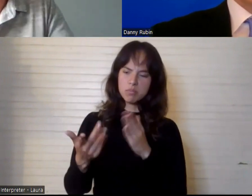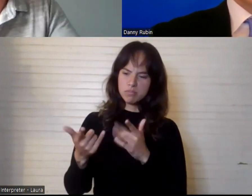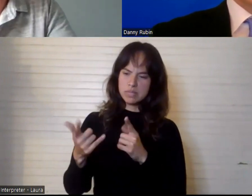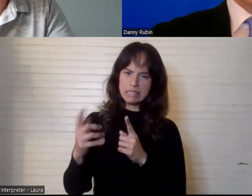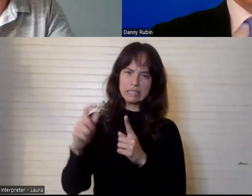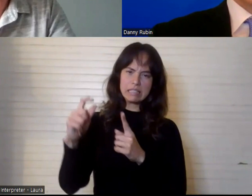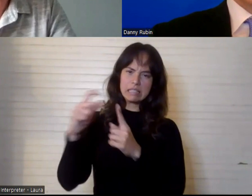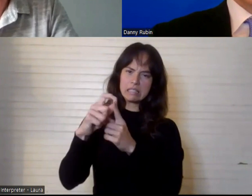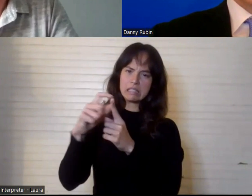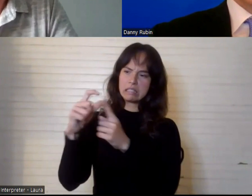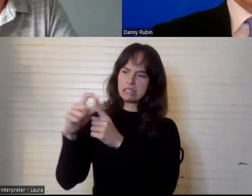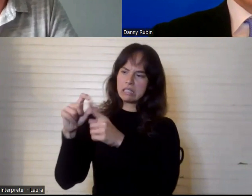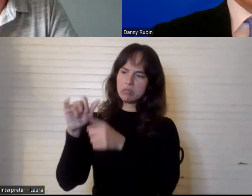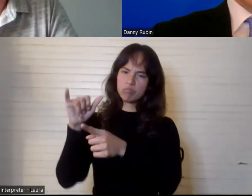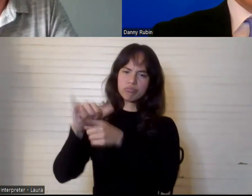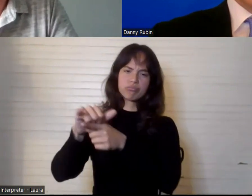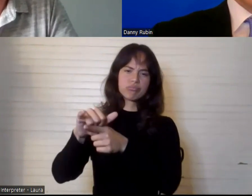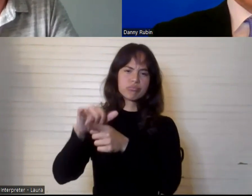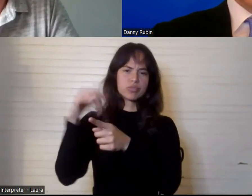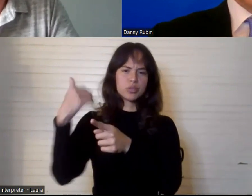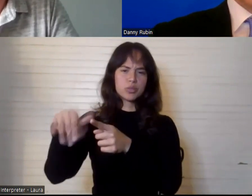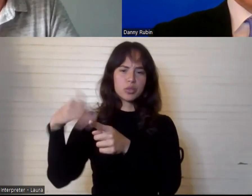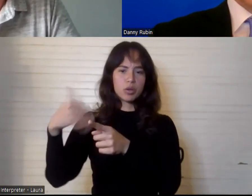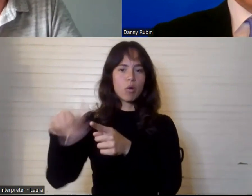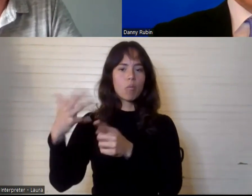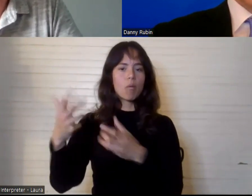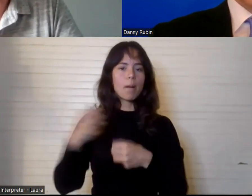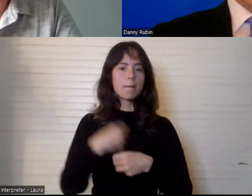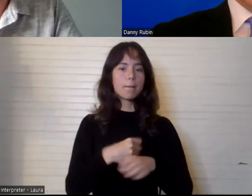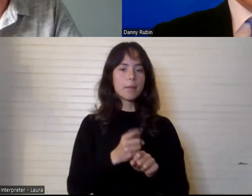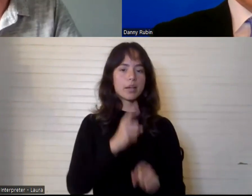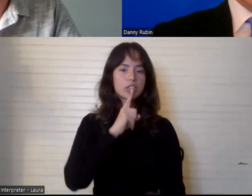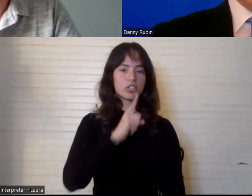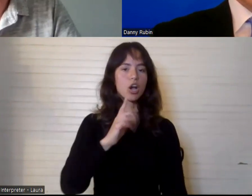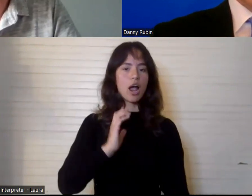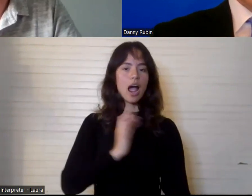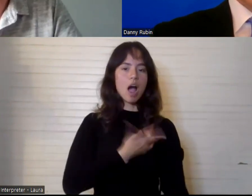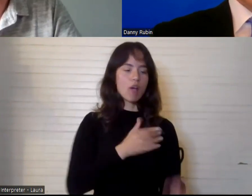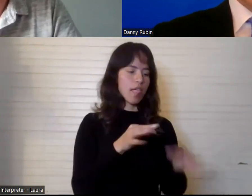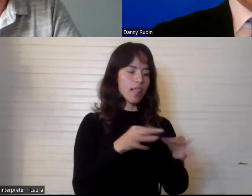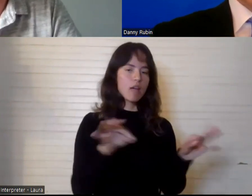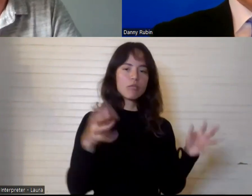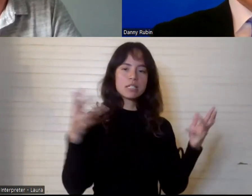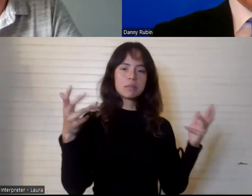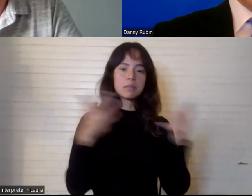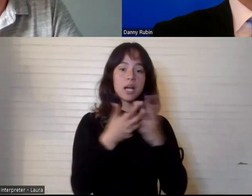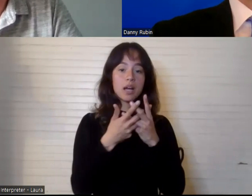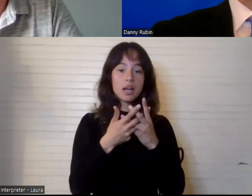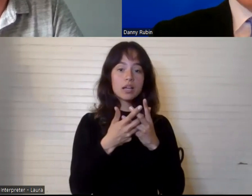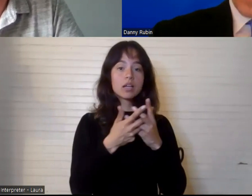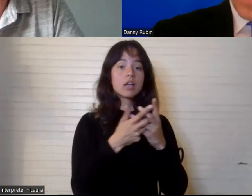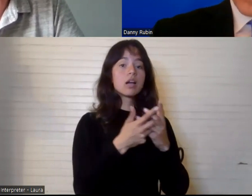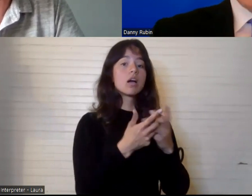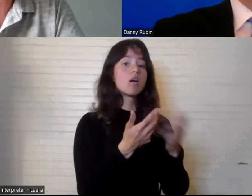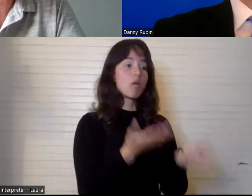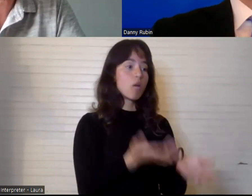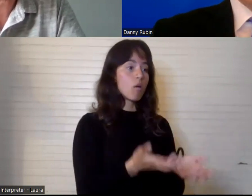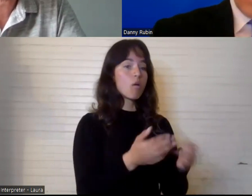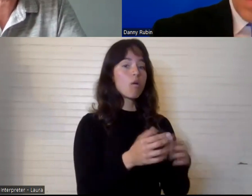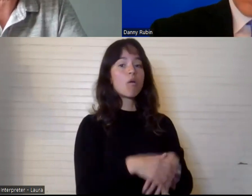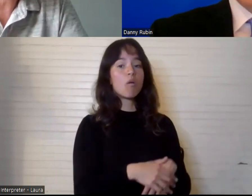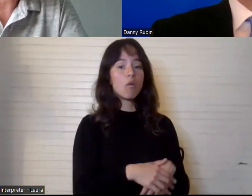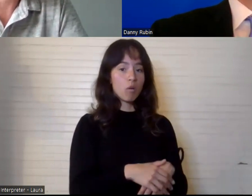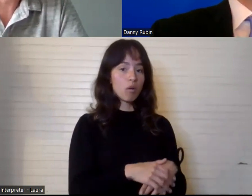in a manner that they understand. Whereas if it's someone with less sort of technical proficiency, we want to make sure that we're speaking to them in a way that